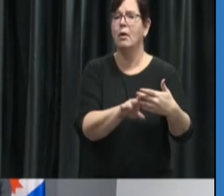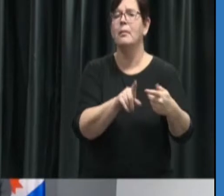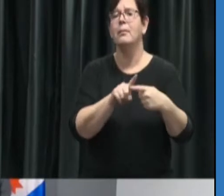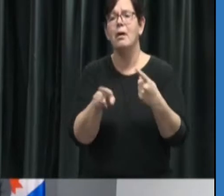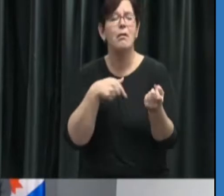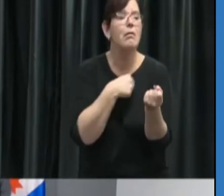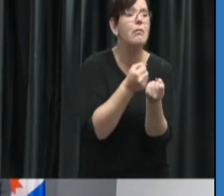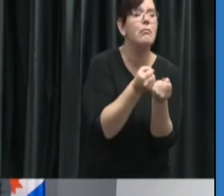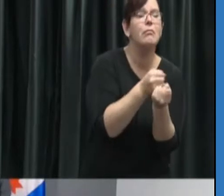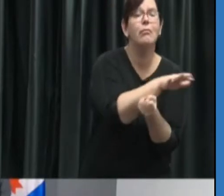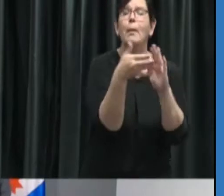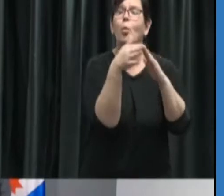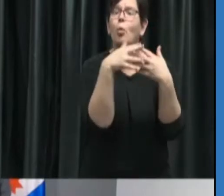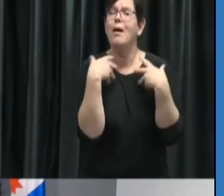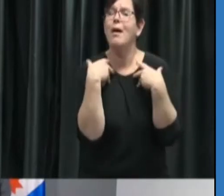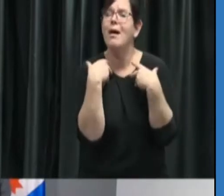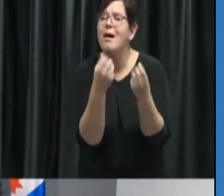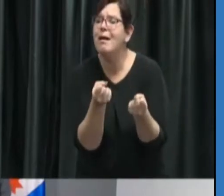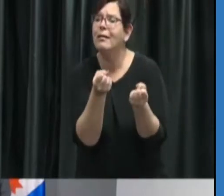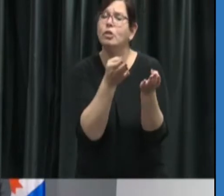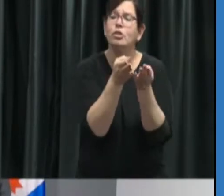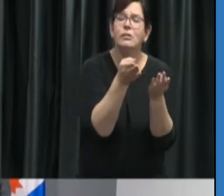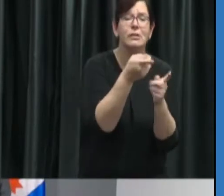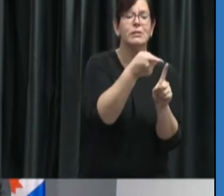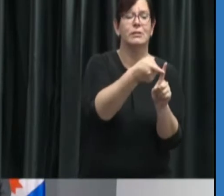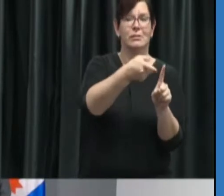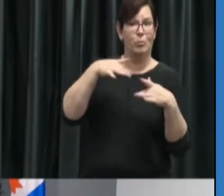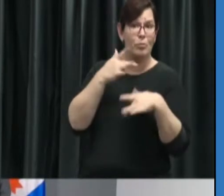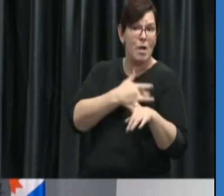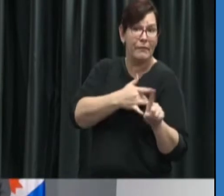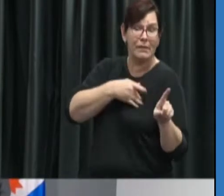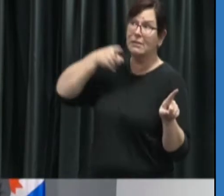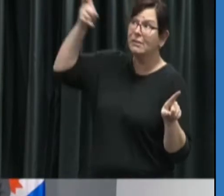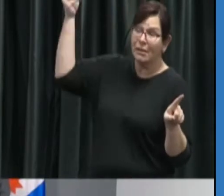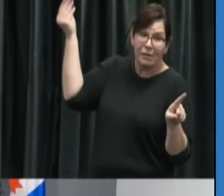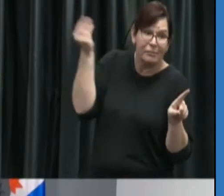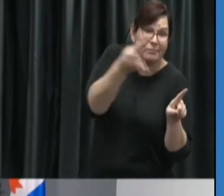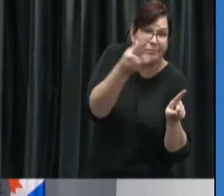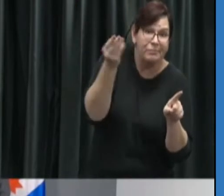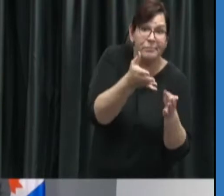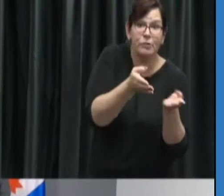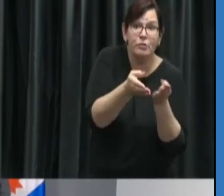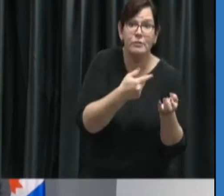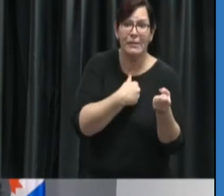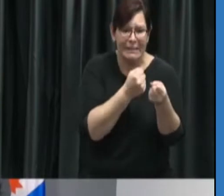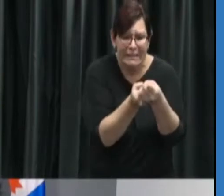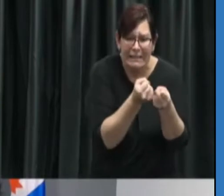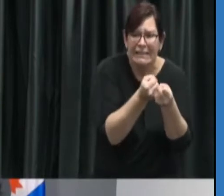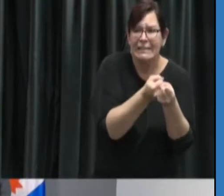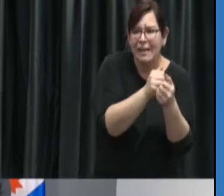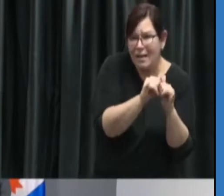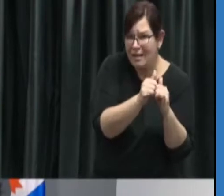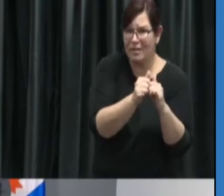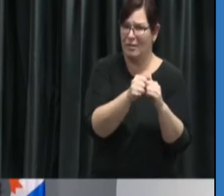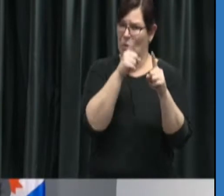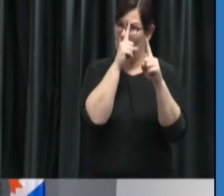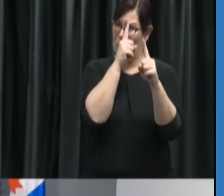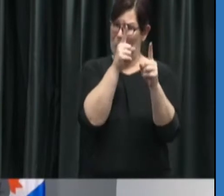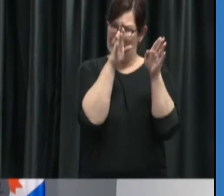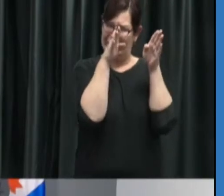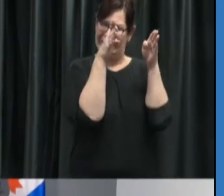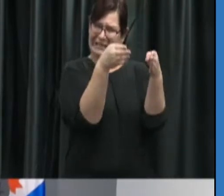provincial testing where we can, and that means particularly in the Northwest. We have worked to make sure that we find ways to make city